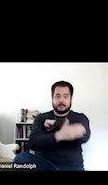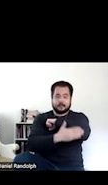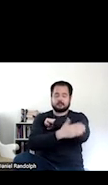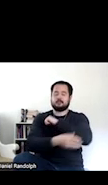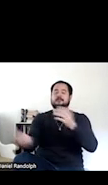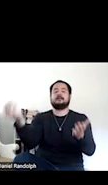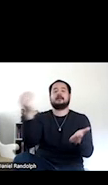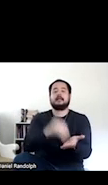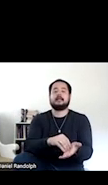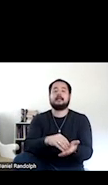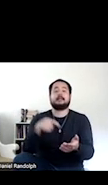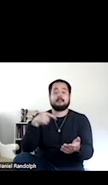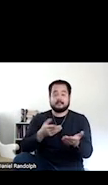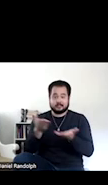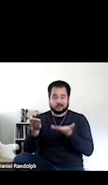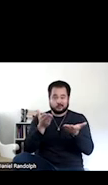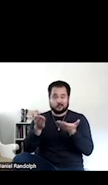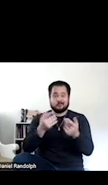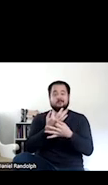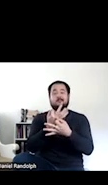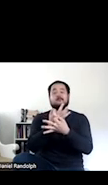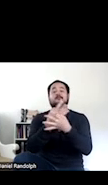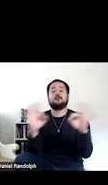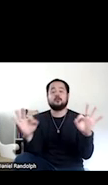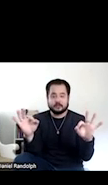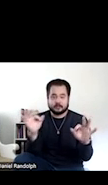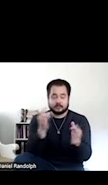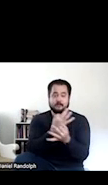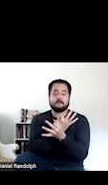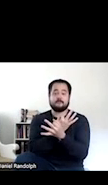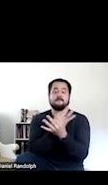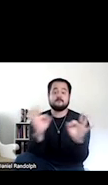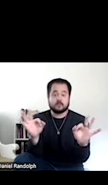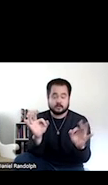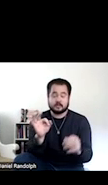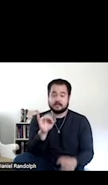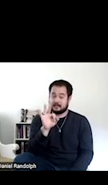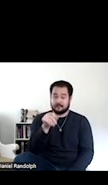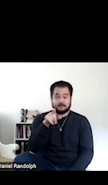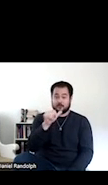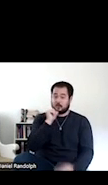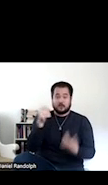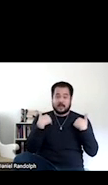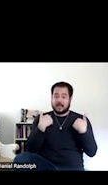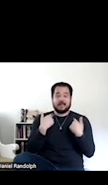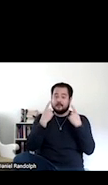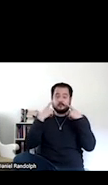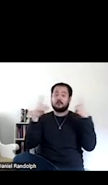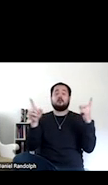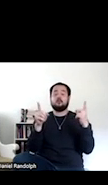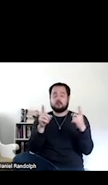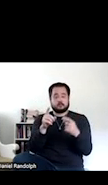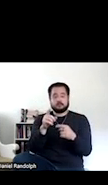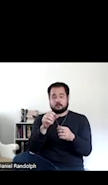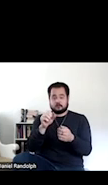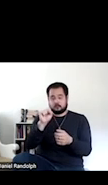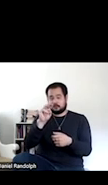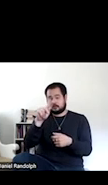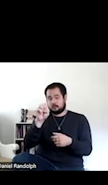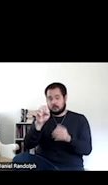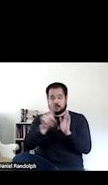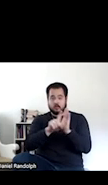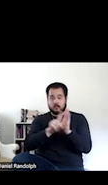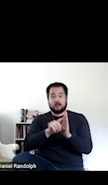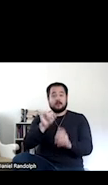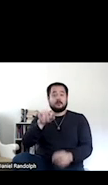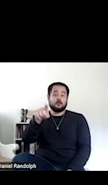is extremely important. If you don't have working smoke alarms, or if you need smoke alarms, please contact the Red